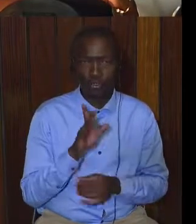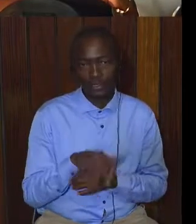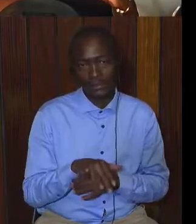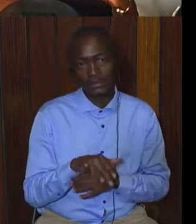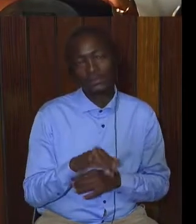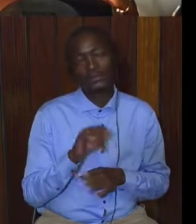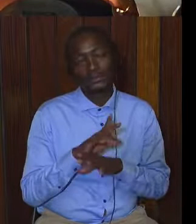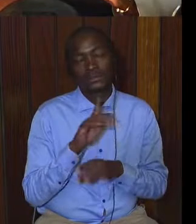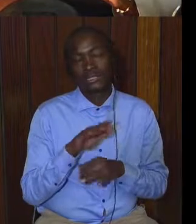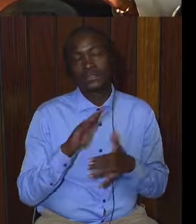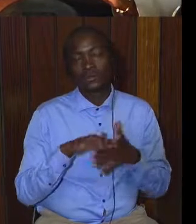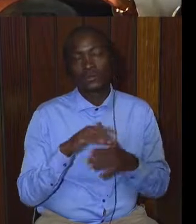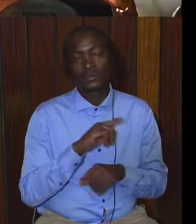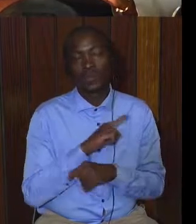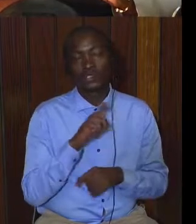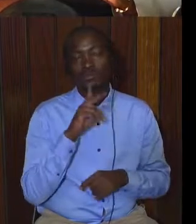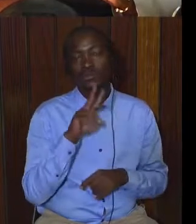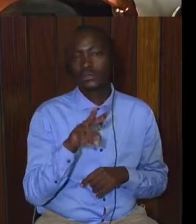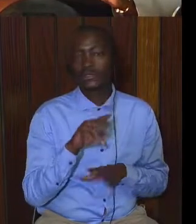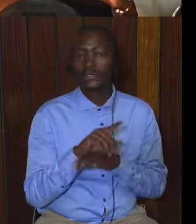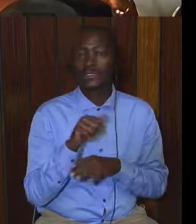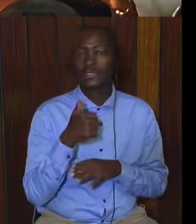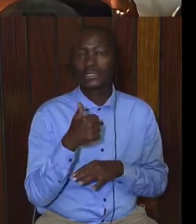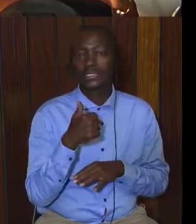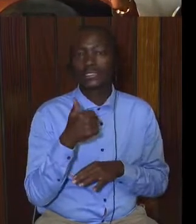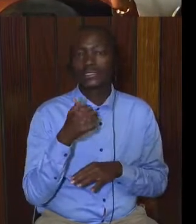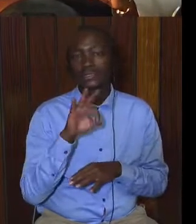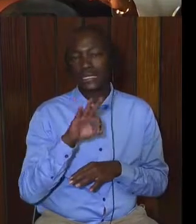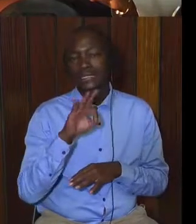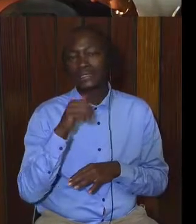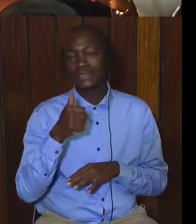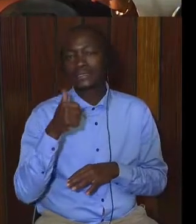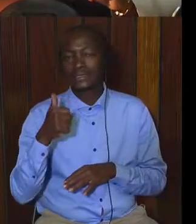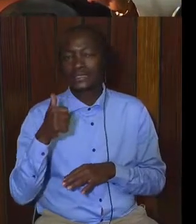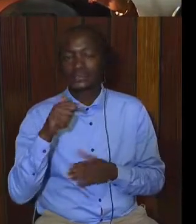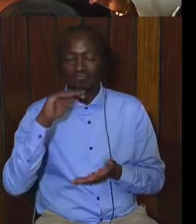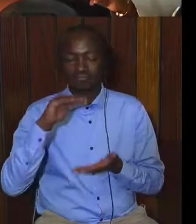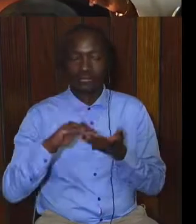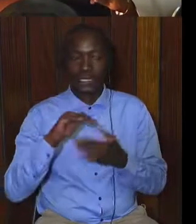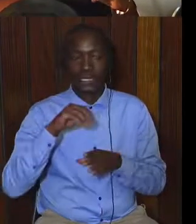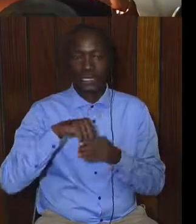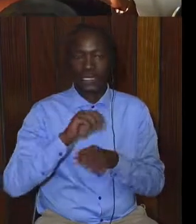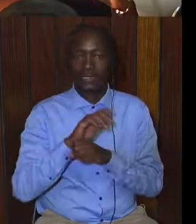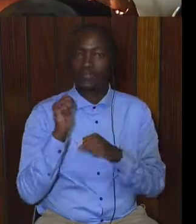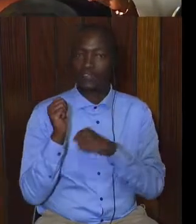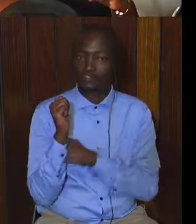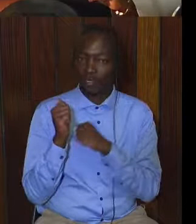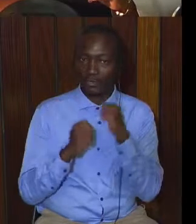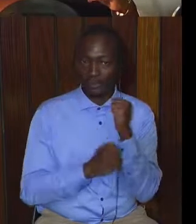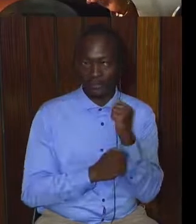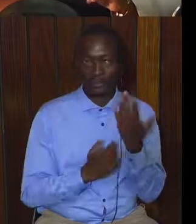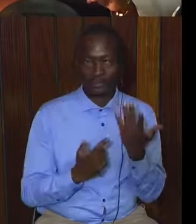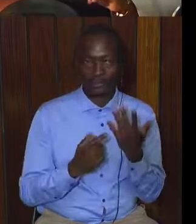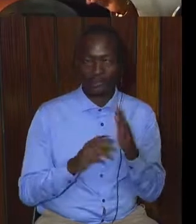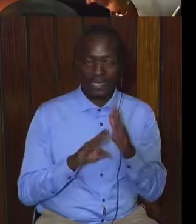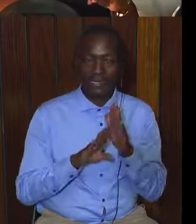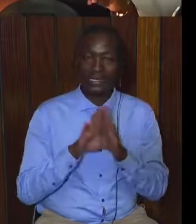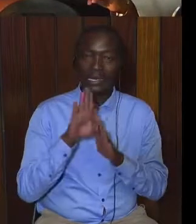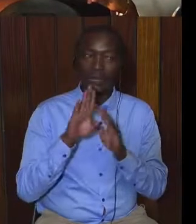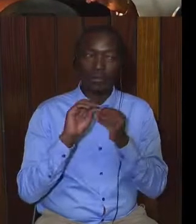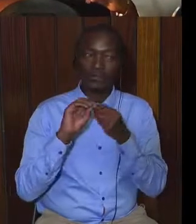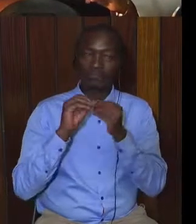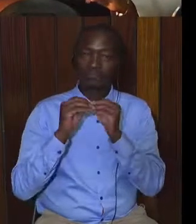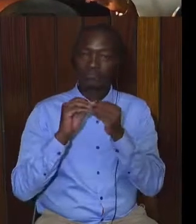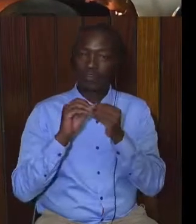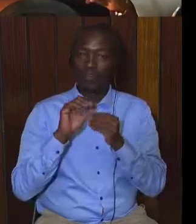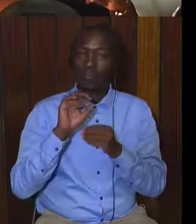you see the 366 million downward adjustment in infrastructure and an upward adjustment